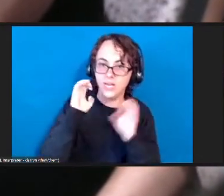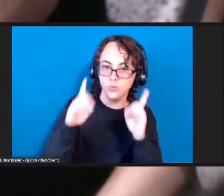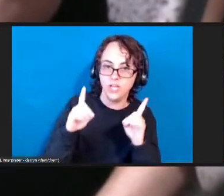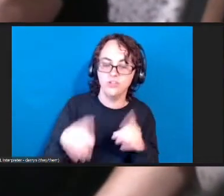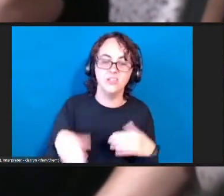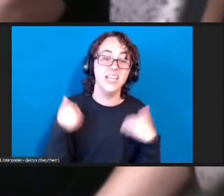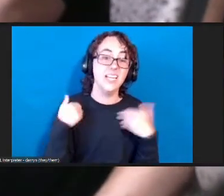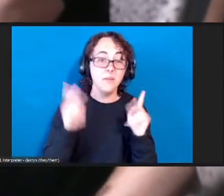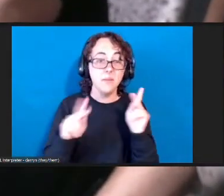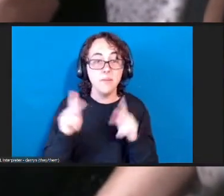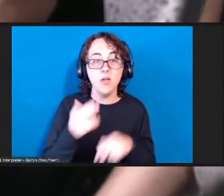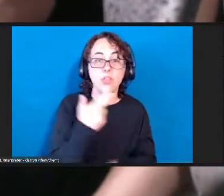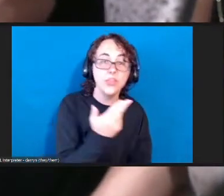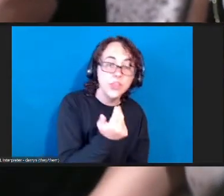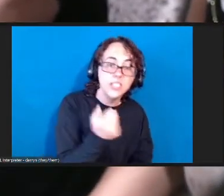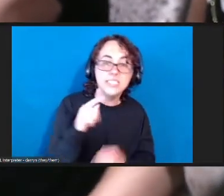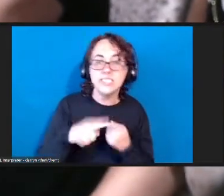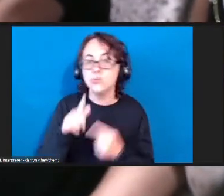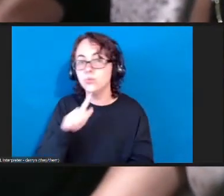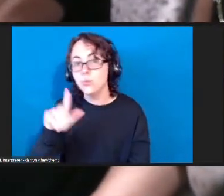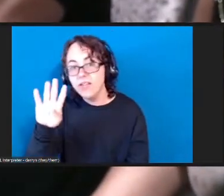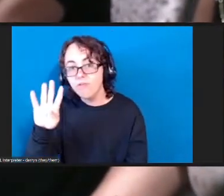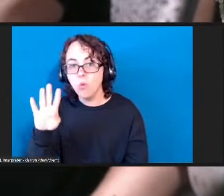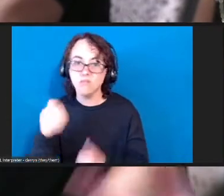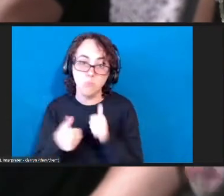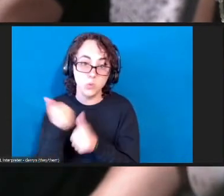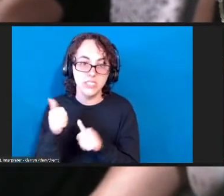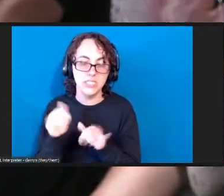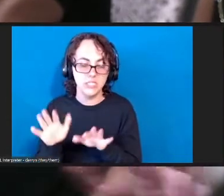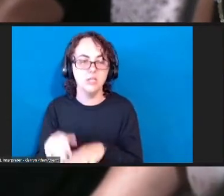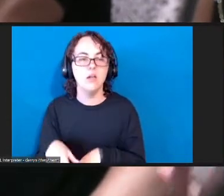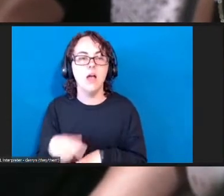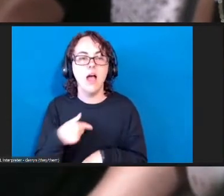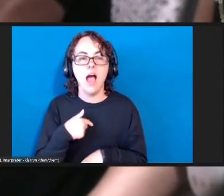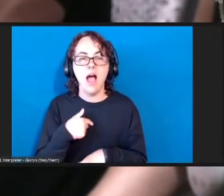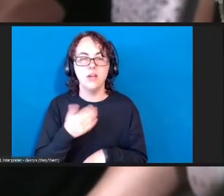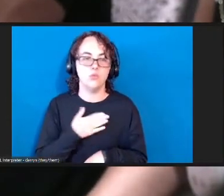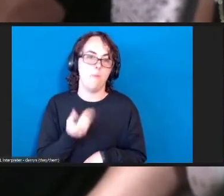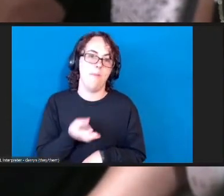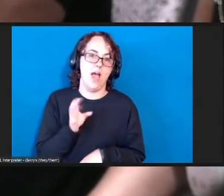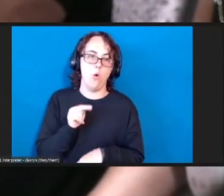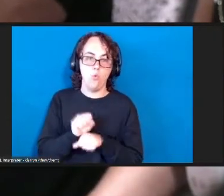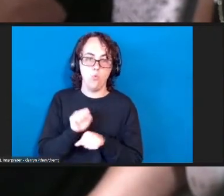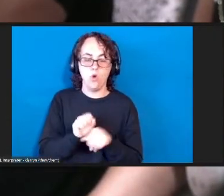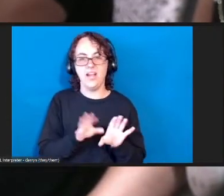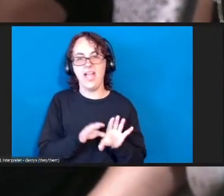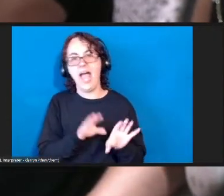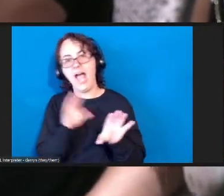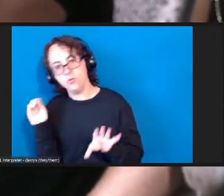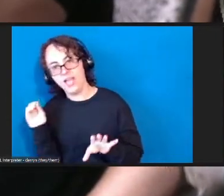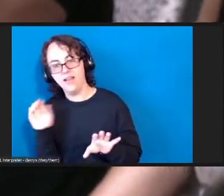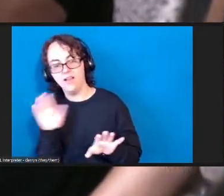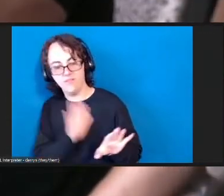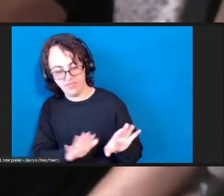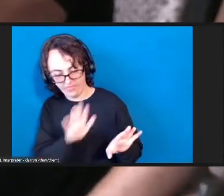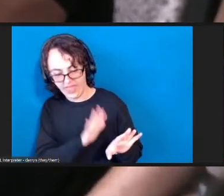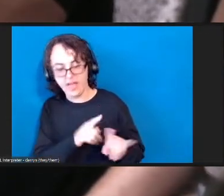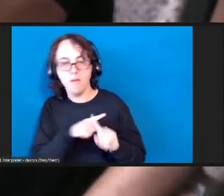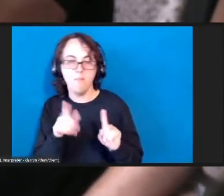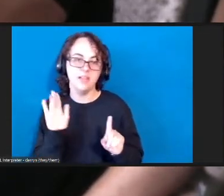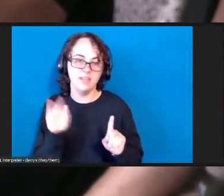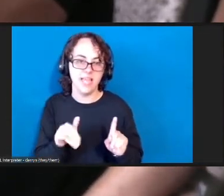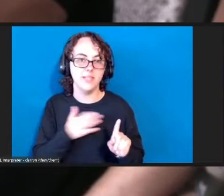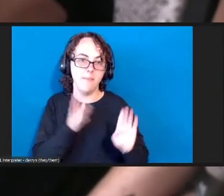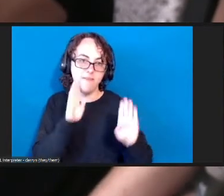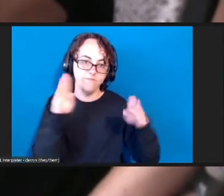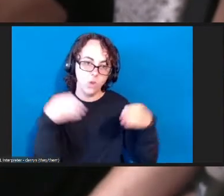13 up to 24, primarily. I do my own work outside of that, but that has been where my lens and my focus has